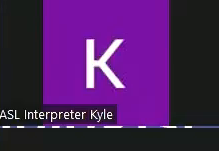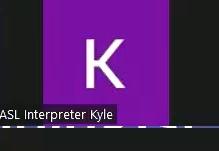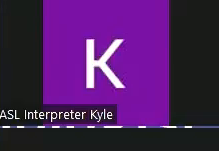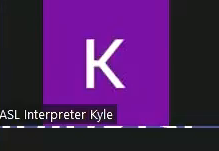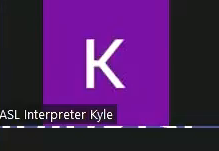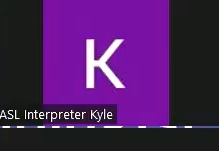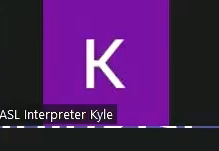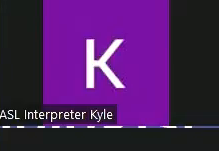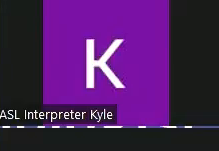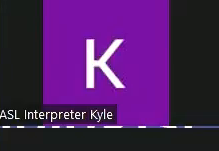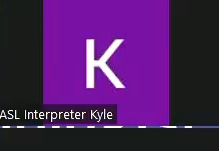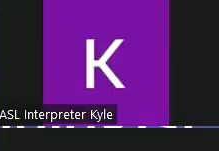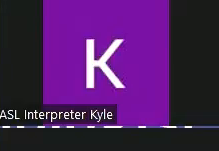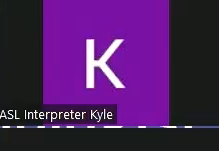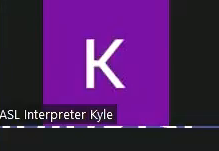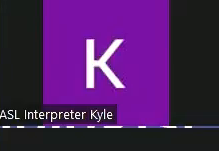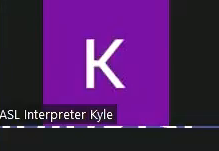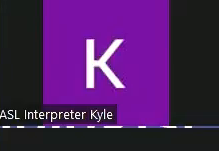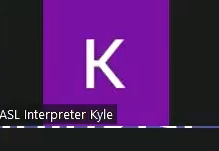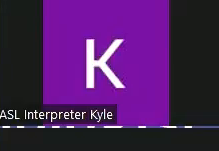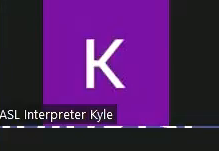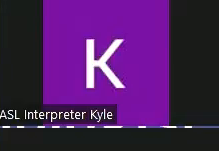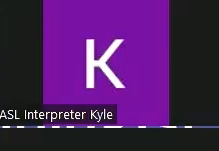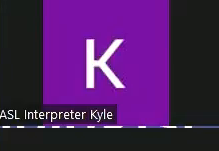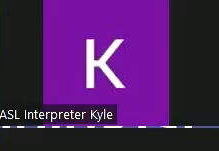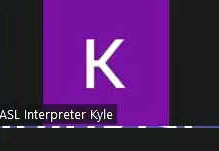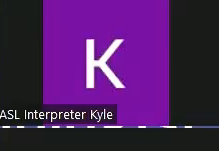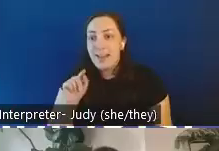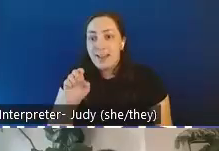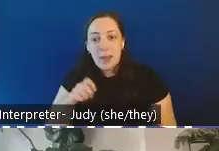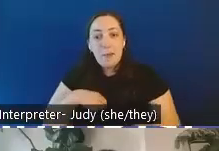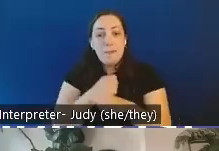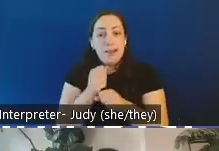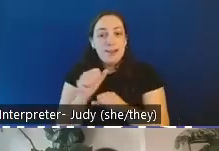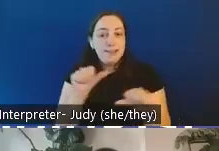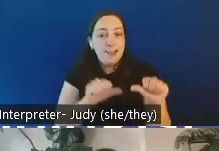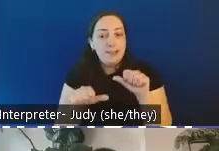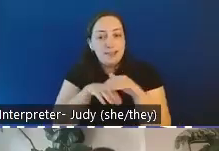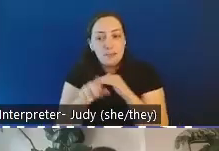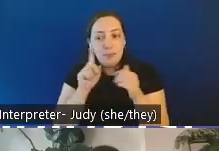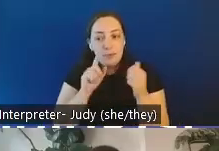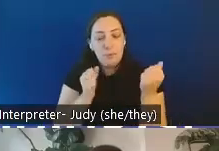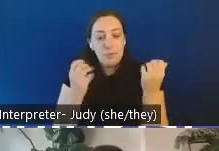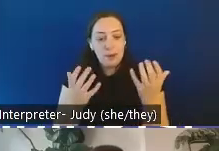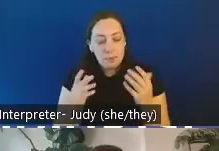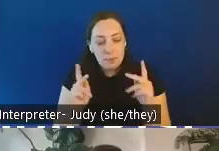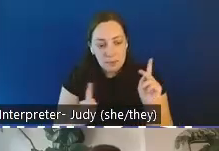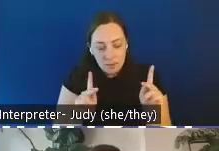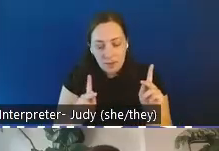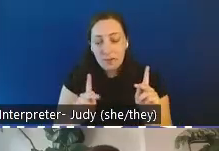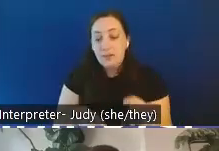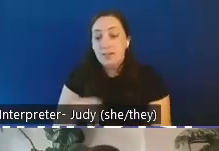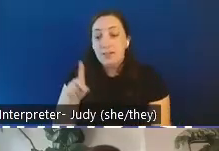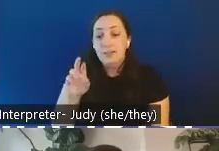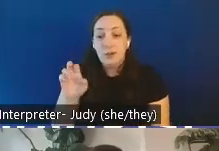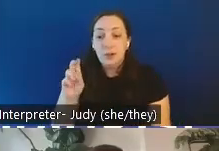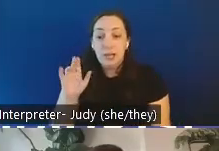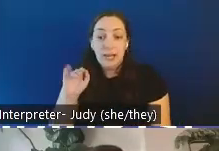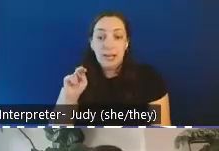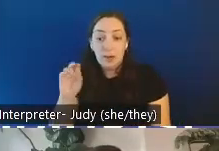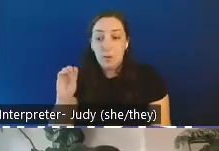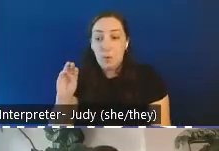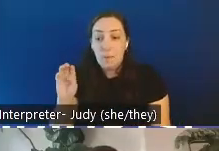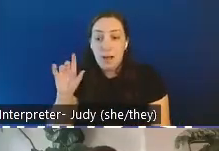science accessible to millions every day. Erin O'Malley, executive director of the Coalition for Trust in Health